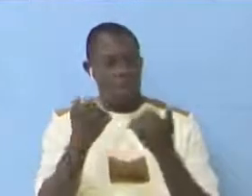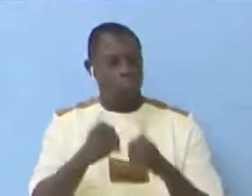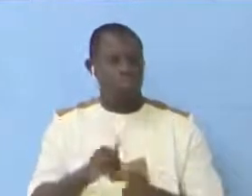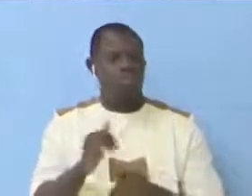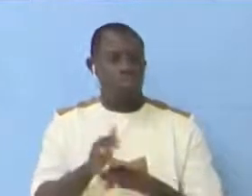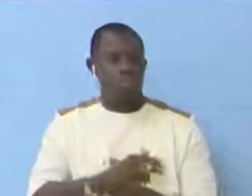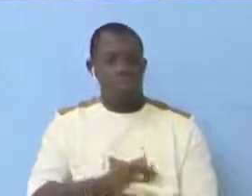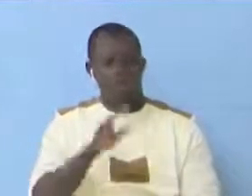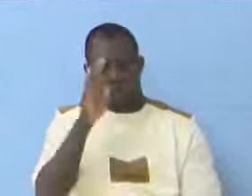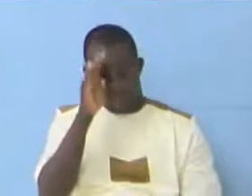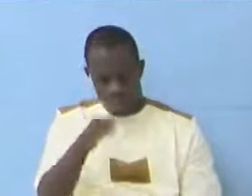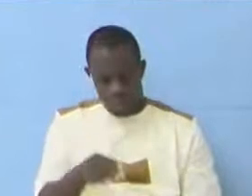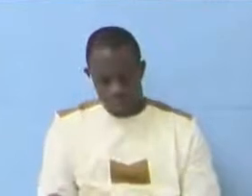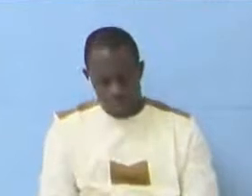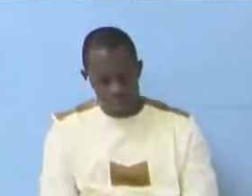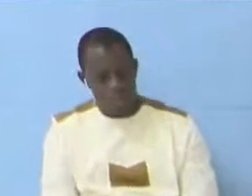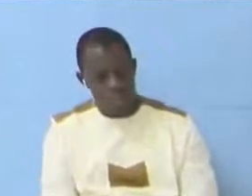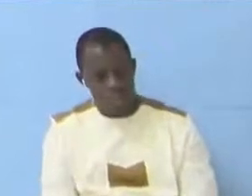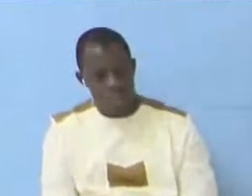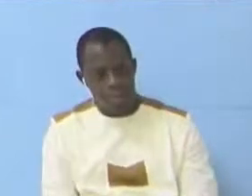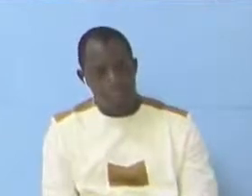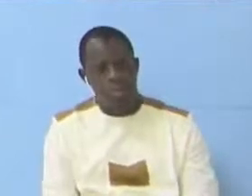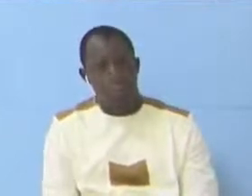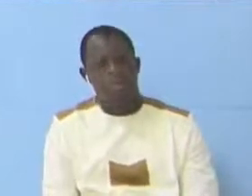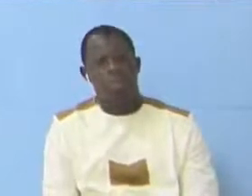Mr. Seka,